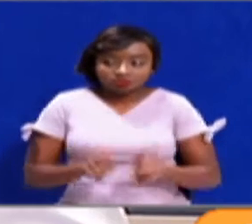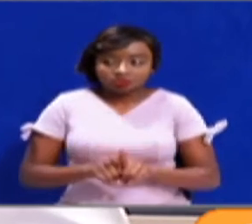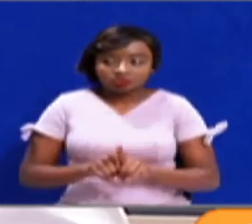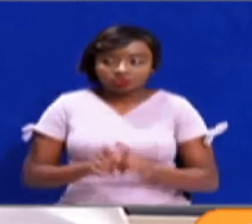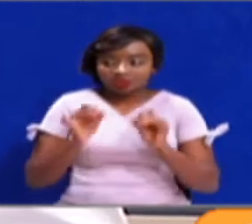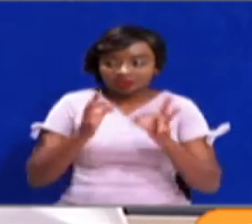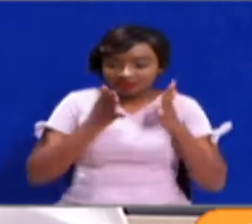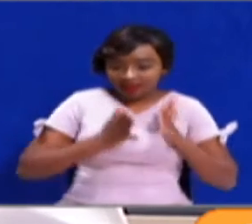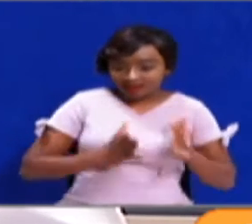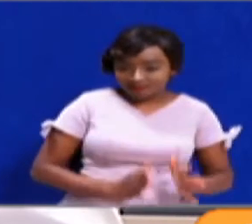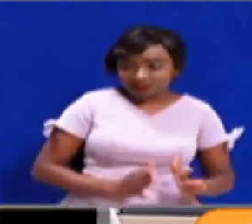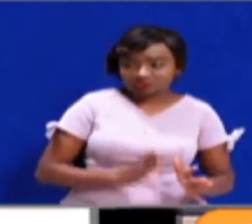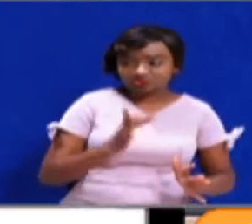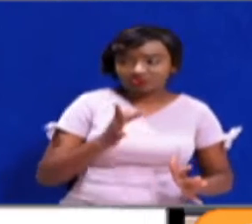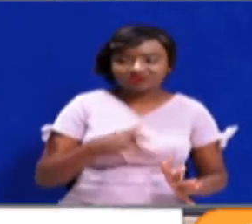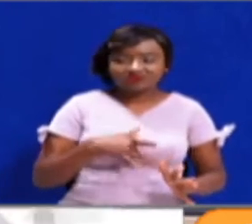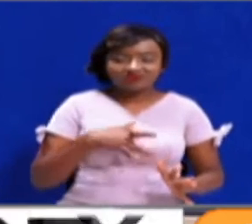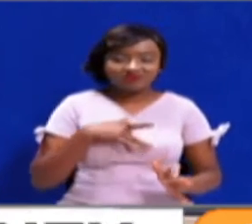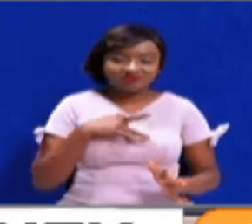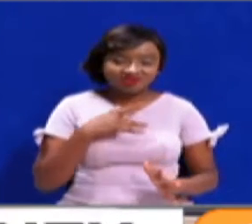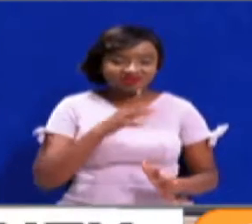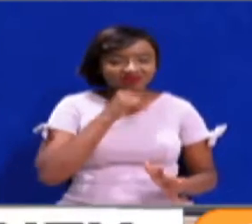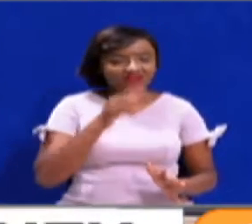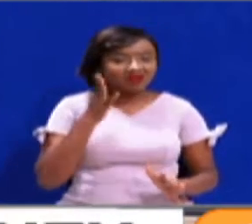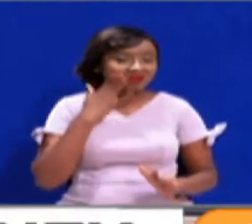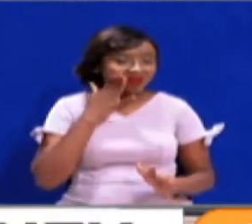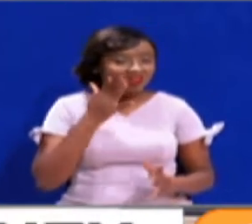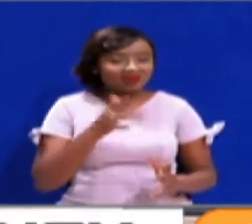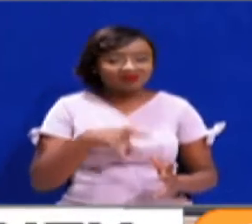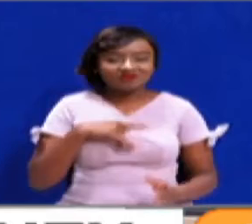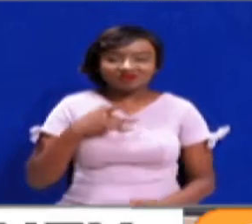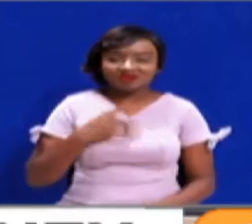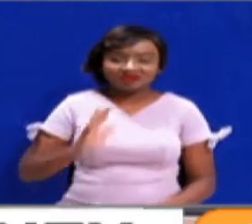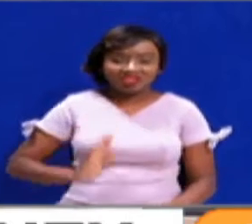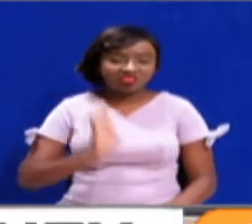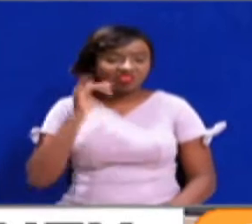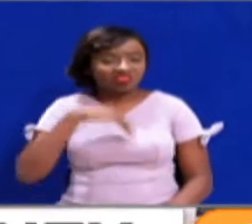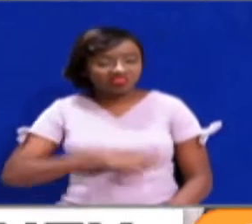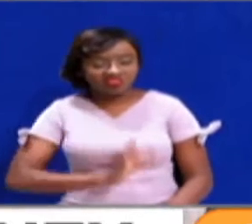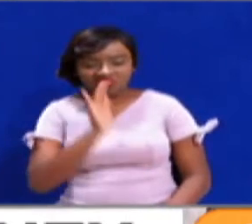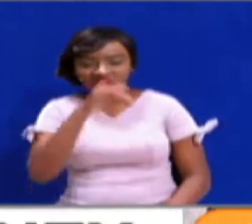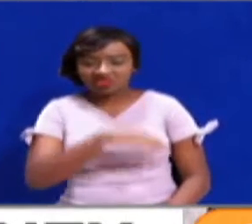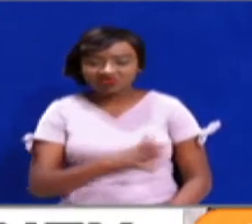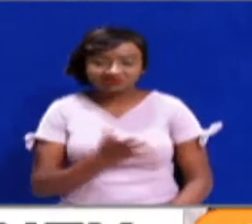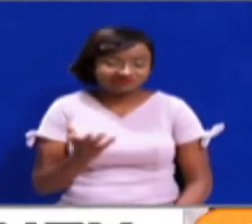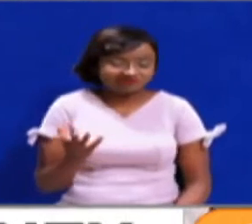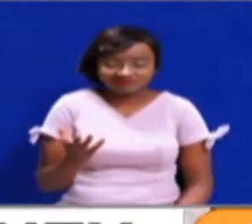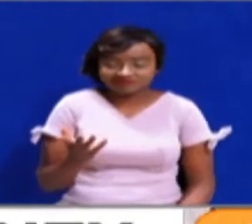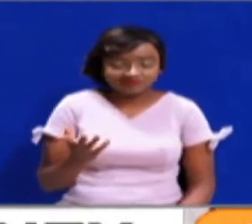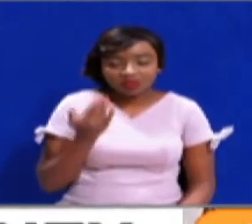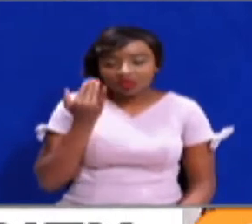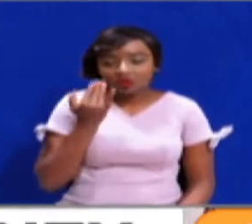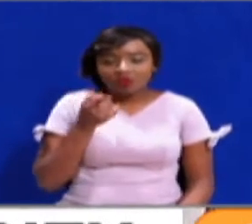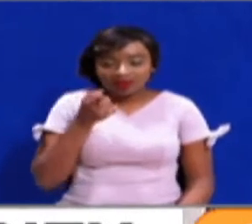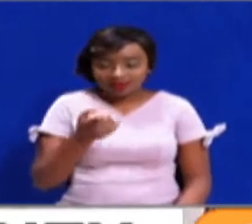it's almost like taking the emotions of parents and students on a roller, coaster. I mean, how do you do that? Yeah. Because right now we are